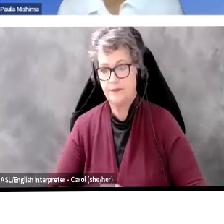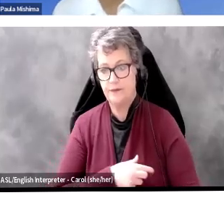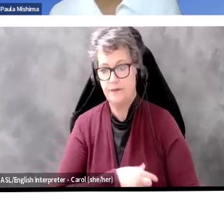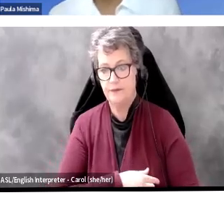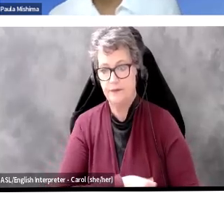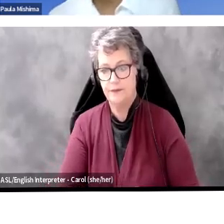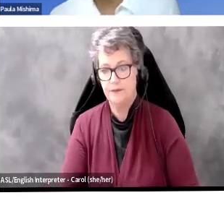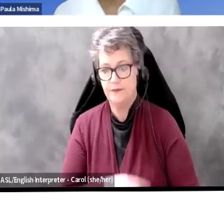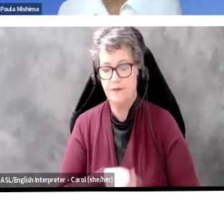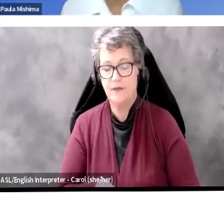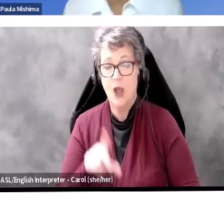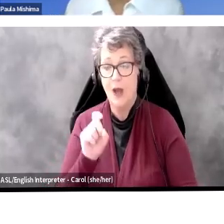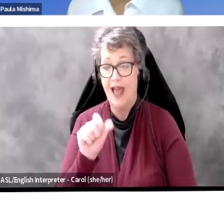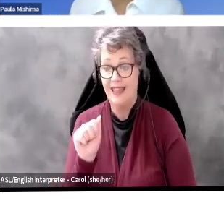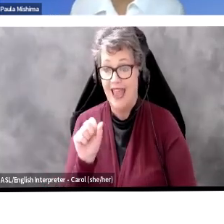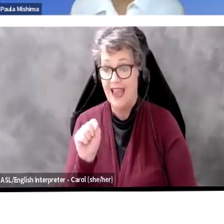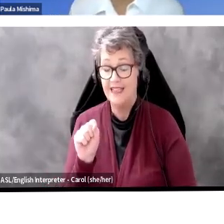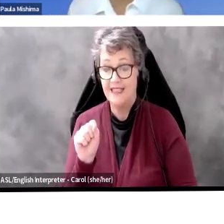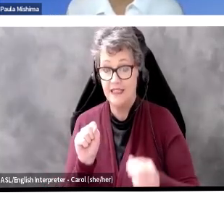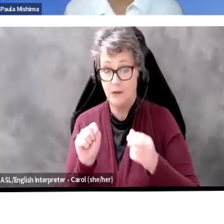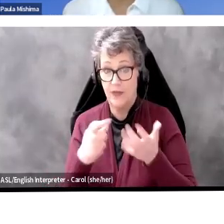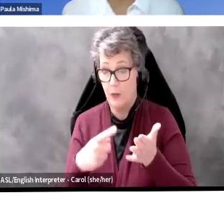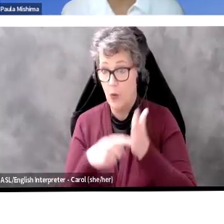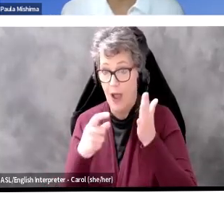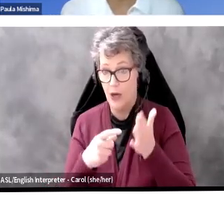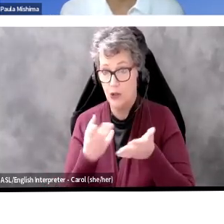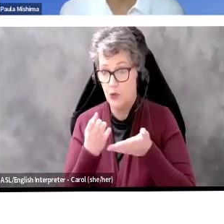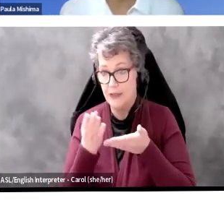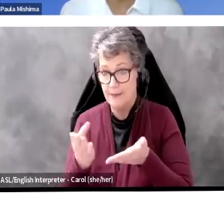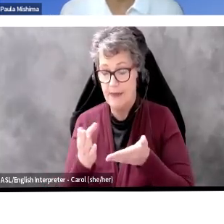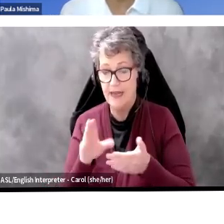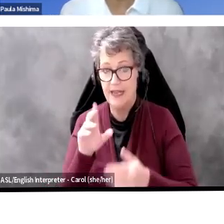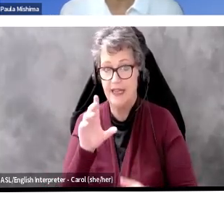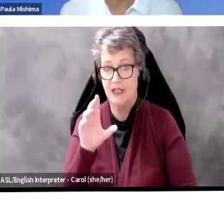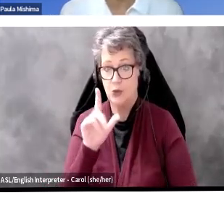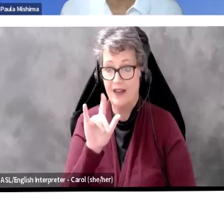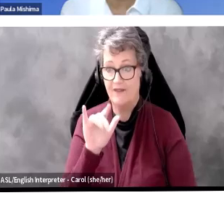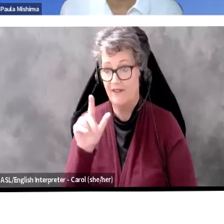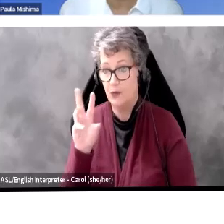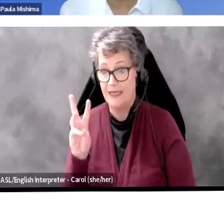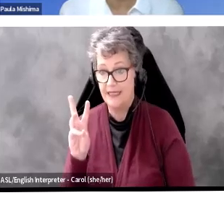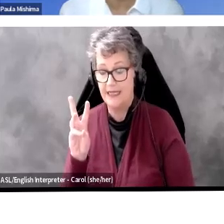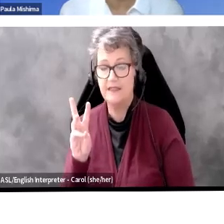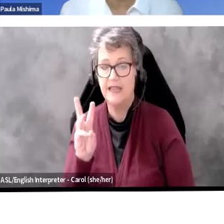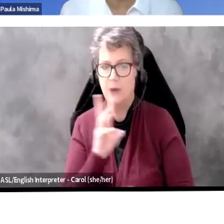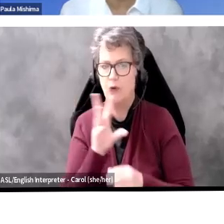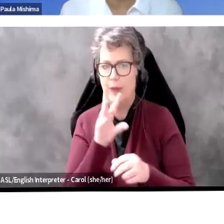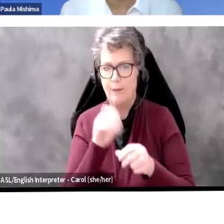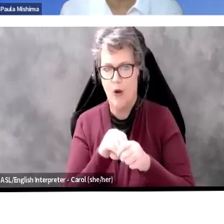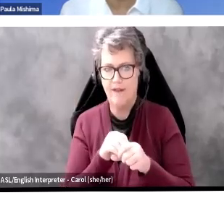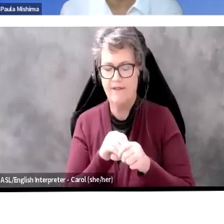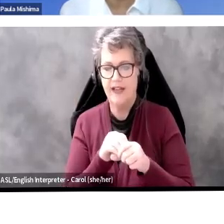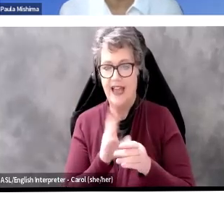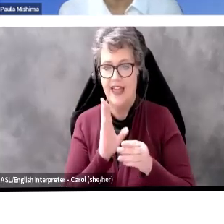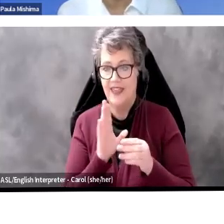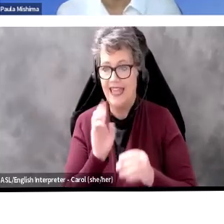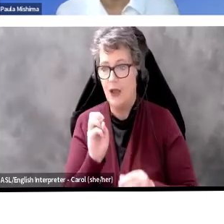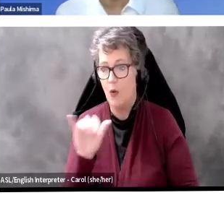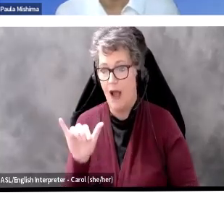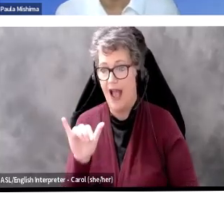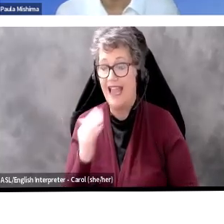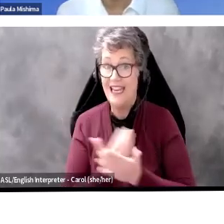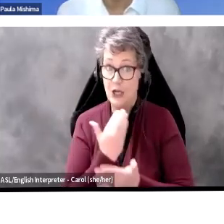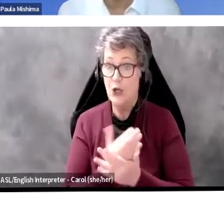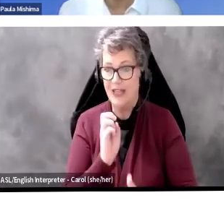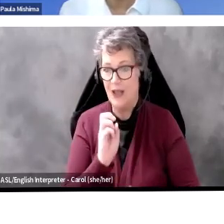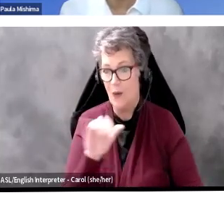So what LEAs are going to be required to submit in 25-26, and it will be part of the new